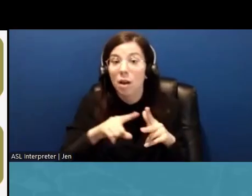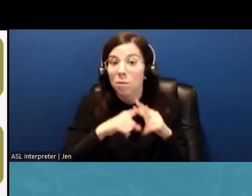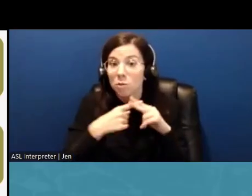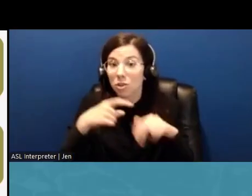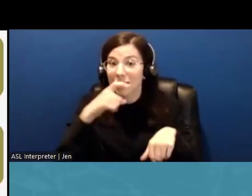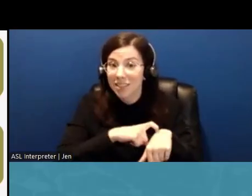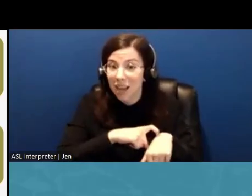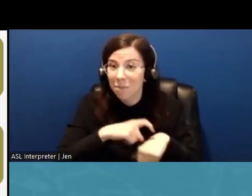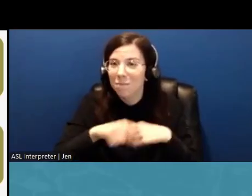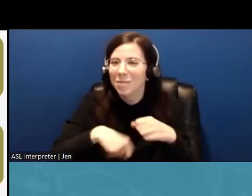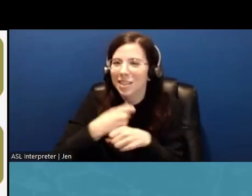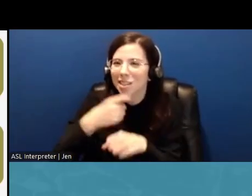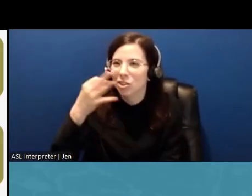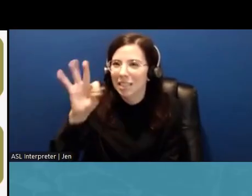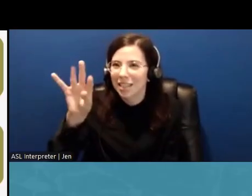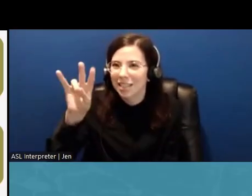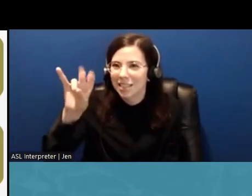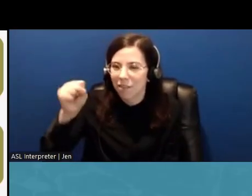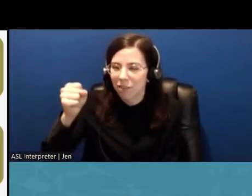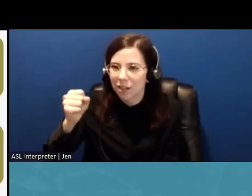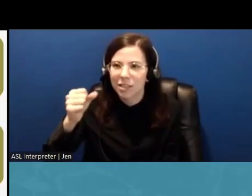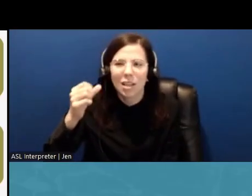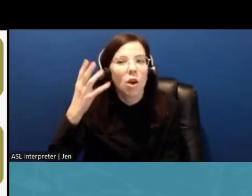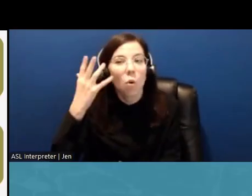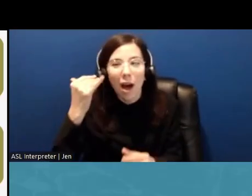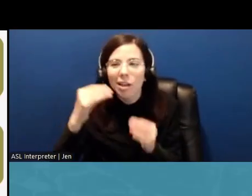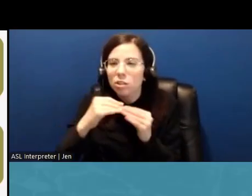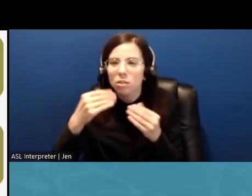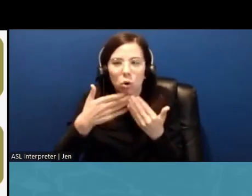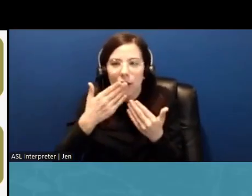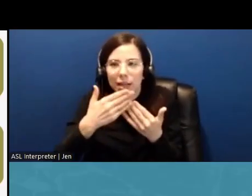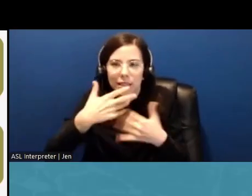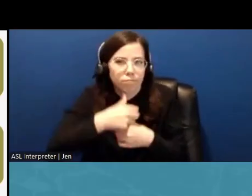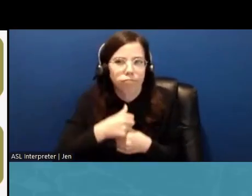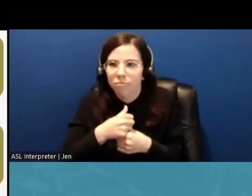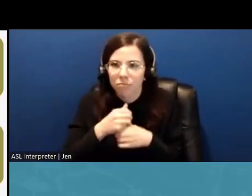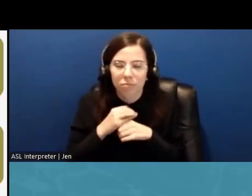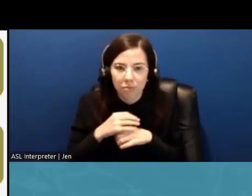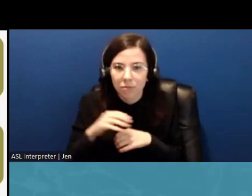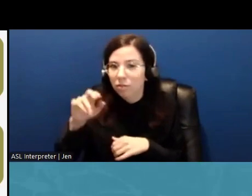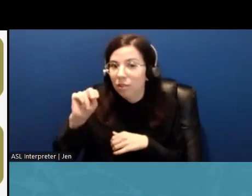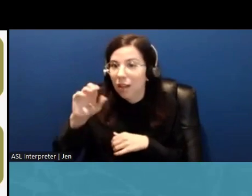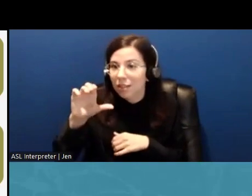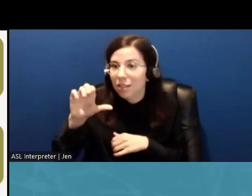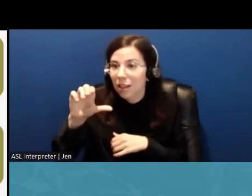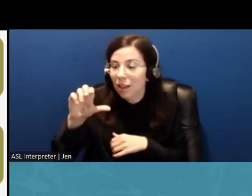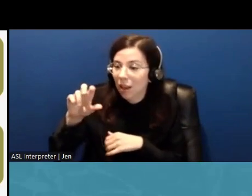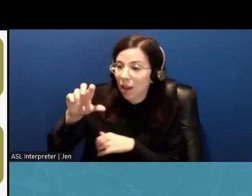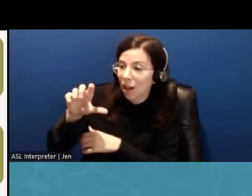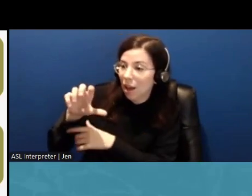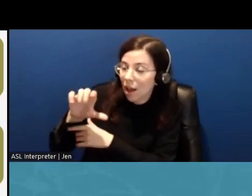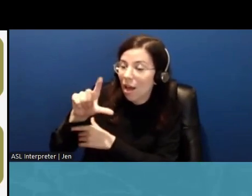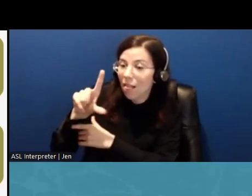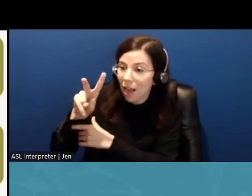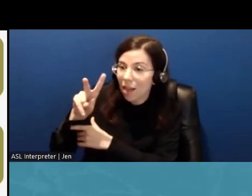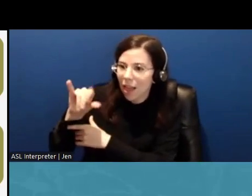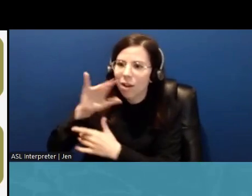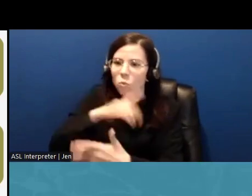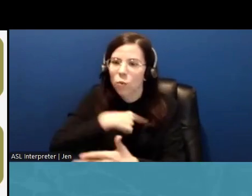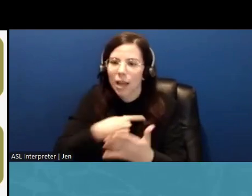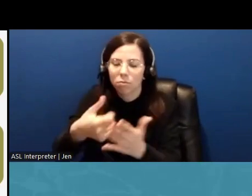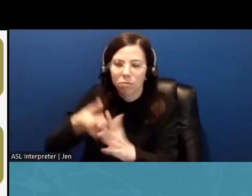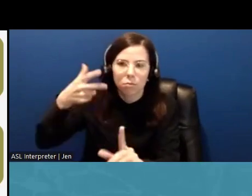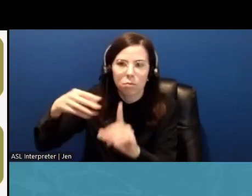the 1970s for us to consolidate it. NCVLI is happy to do more beyond that with any of you who are interested,